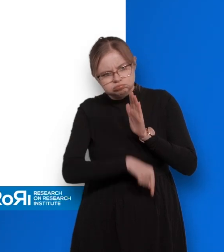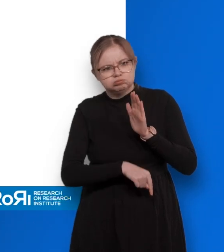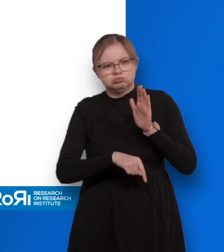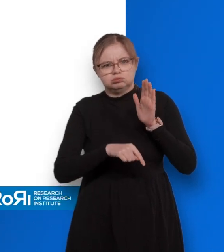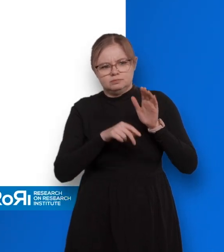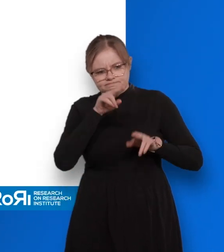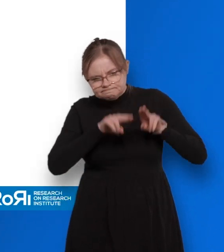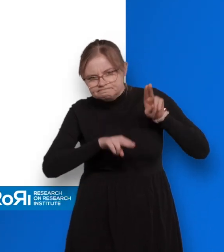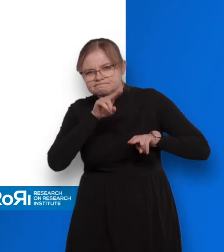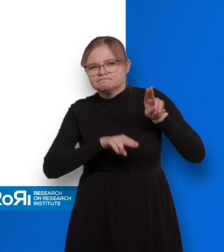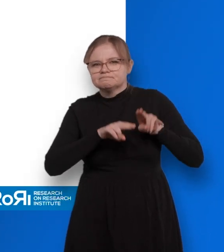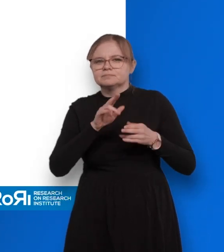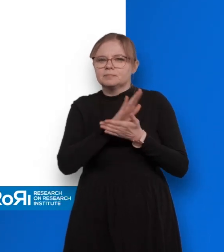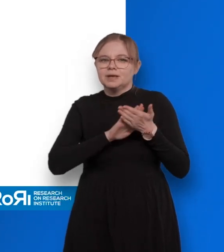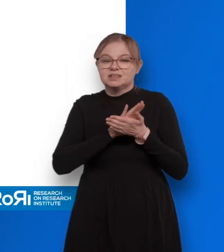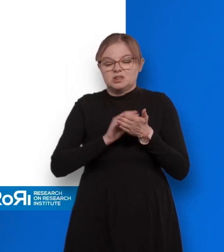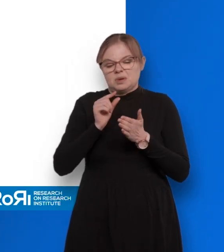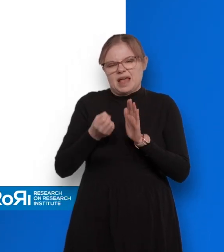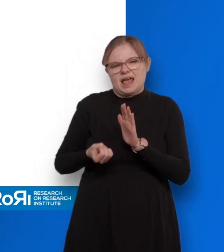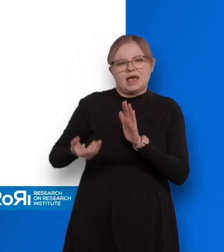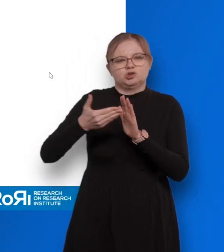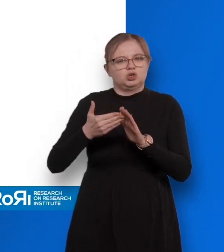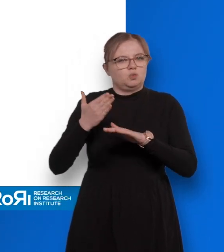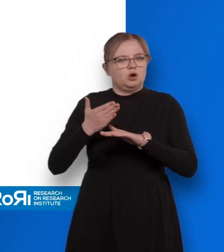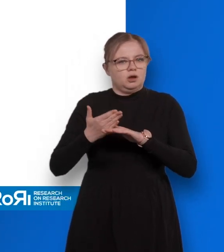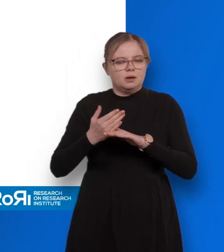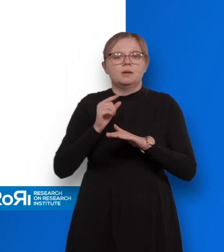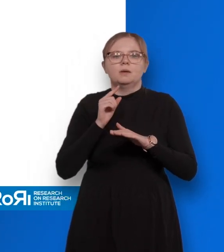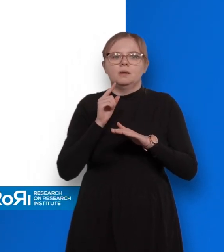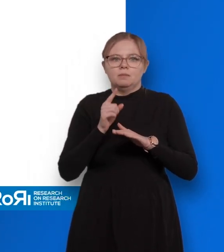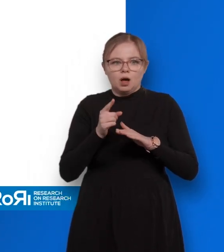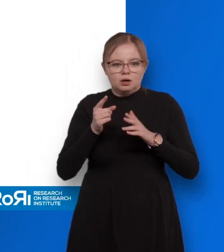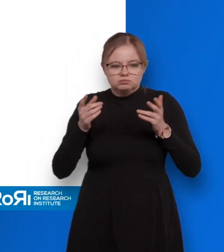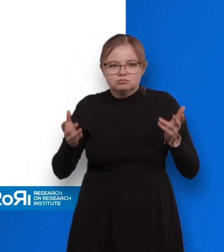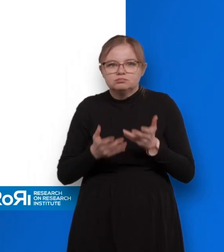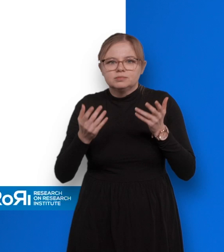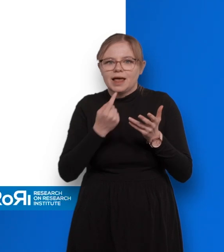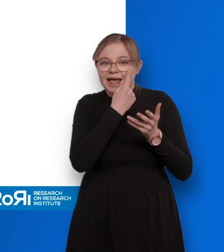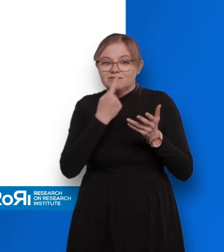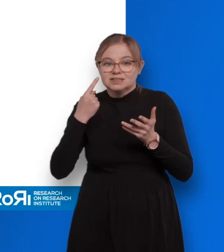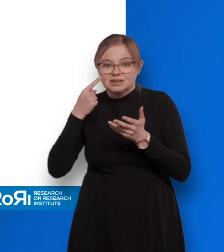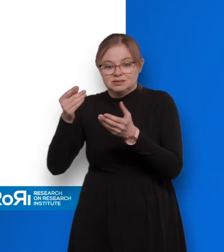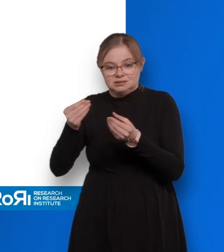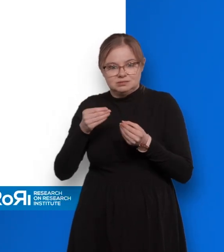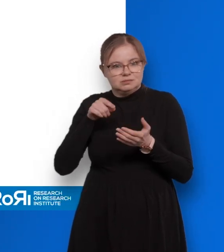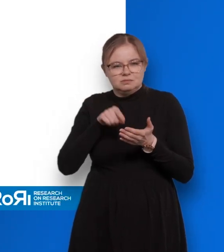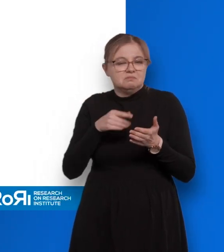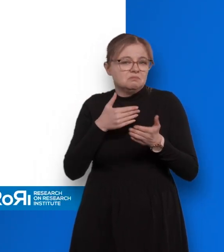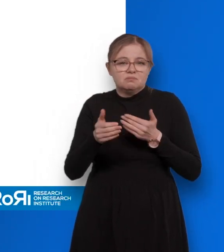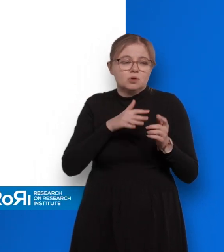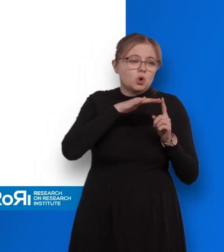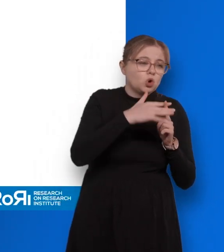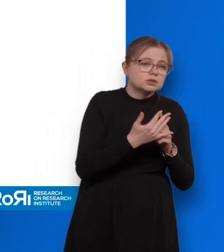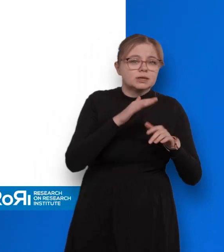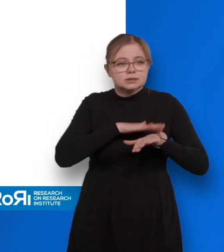evaluation. And what that really means is doing that extra bit of work that means you are generating evidence that translates across